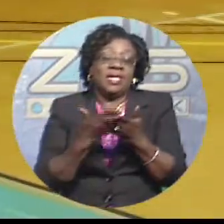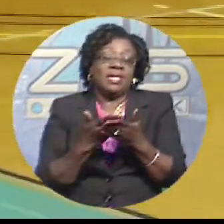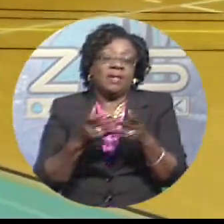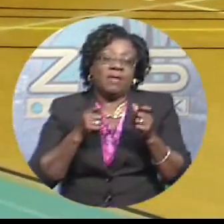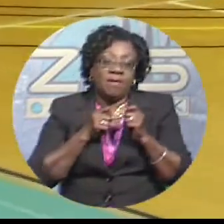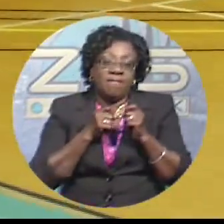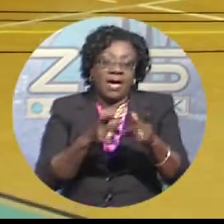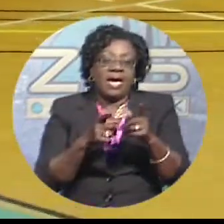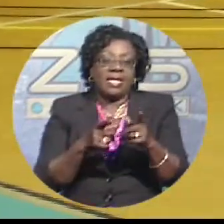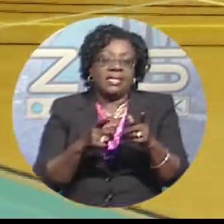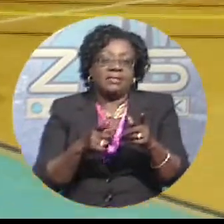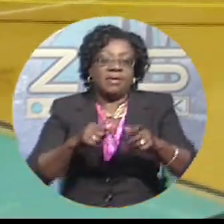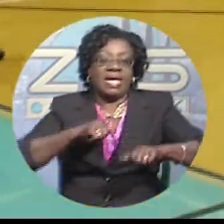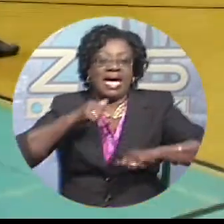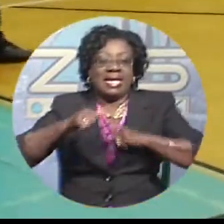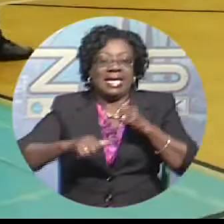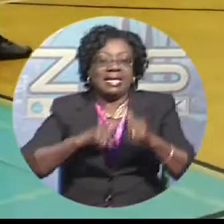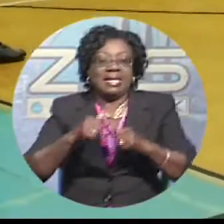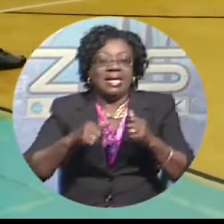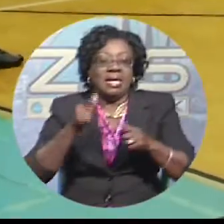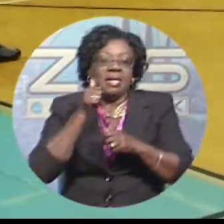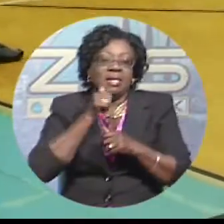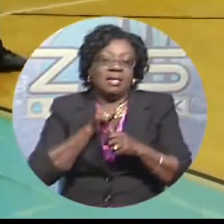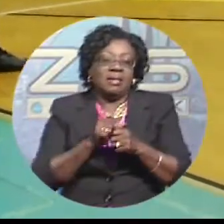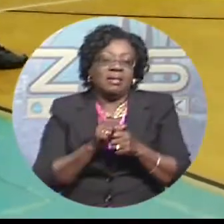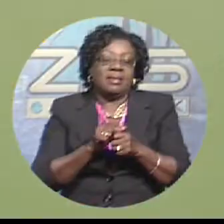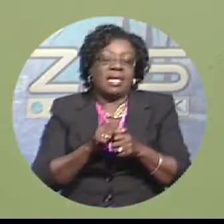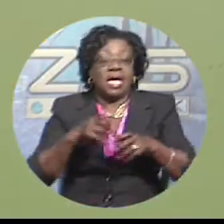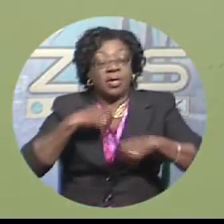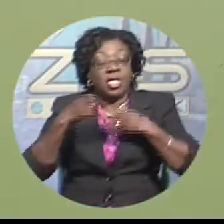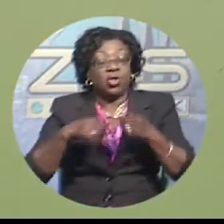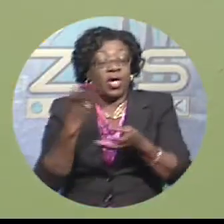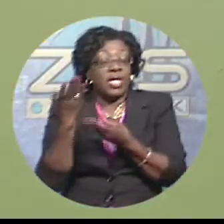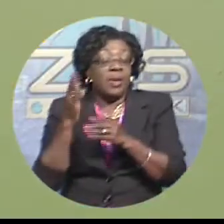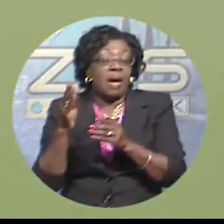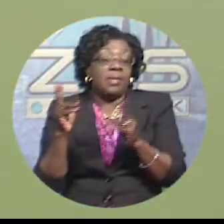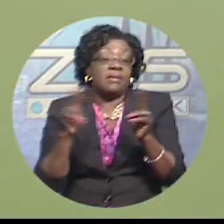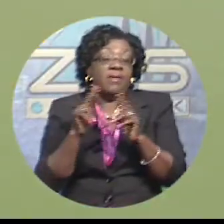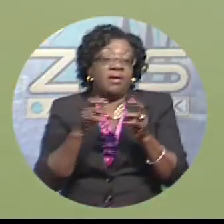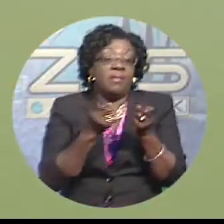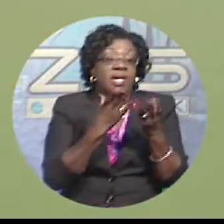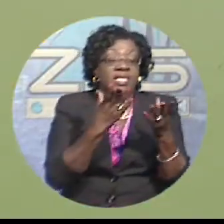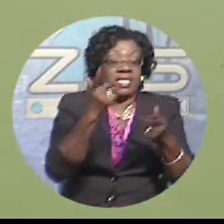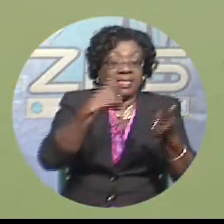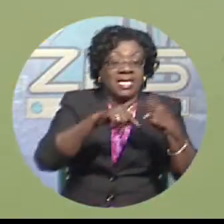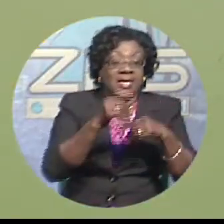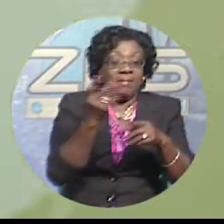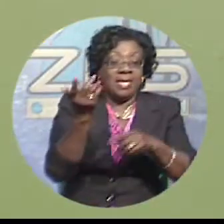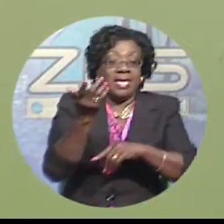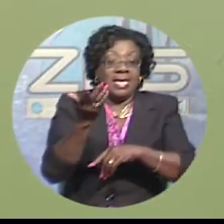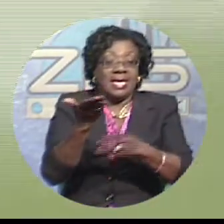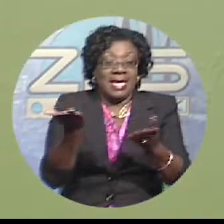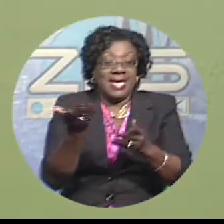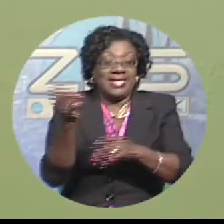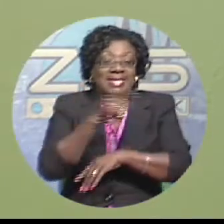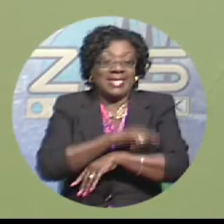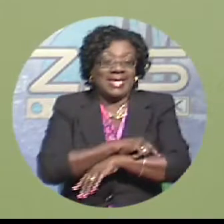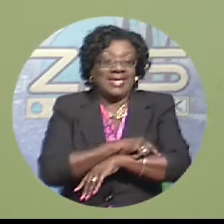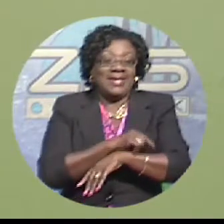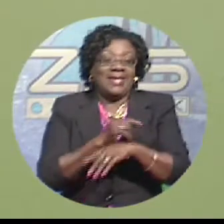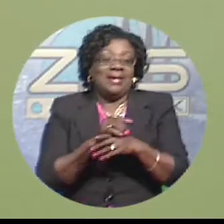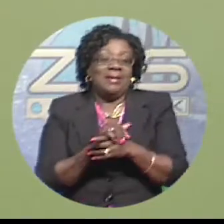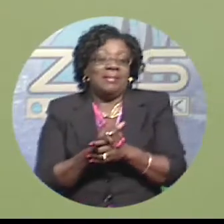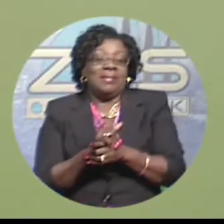fast. Very athletic girls out there. You enjoying the Bahamas? Very much. Although I just got here today. Just got to wander around in the nice weather. Had a